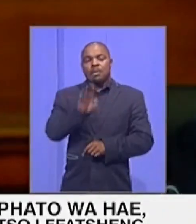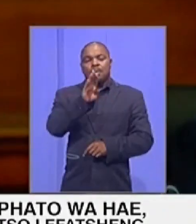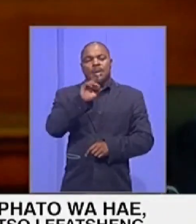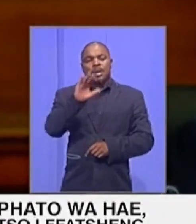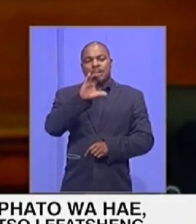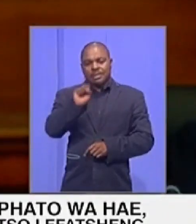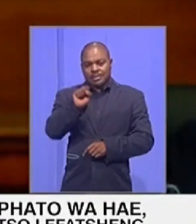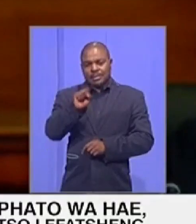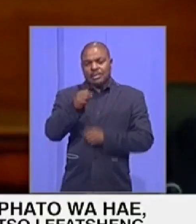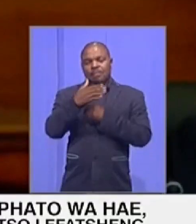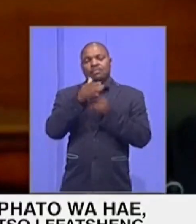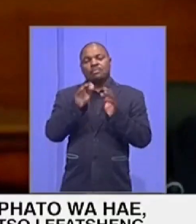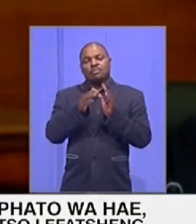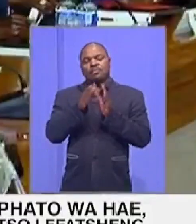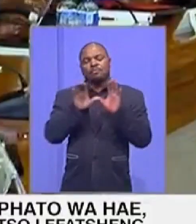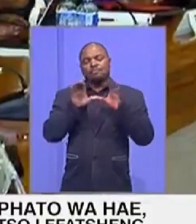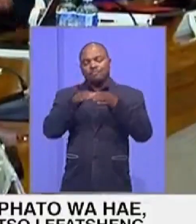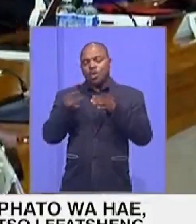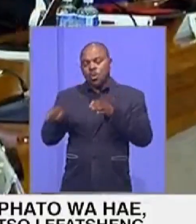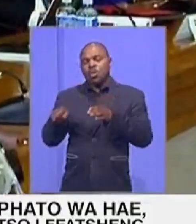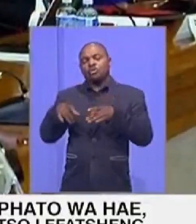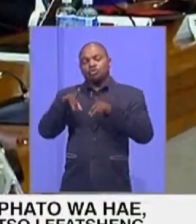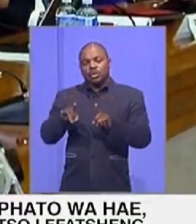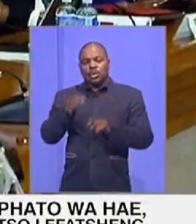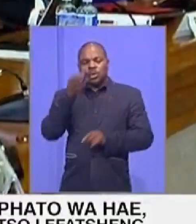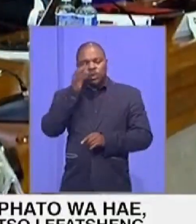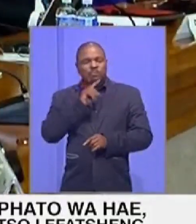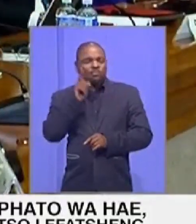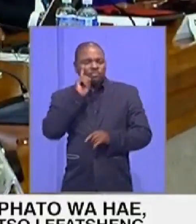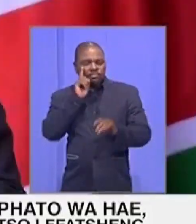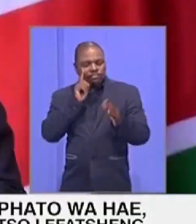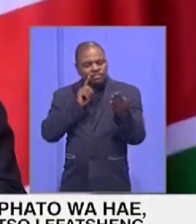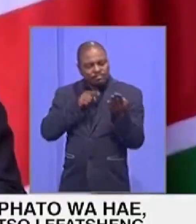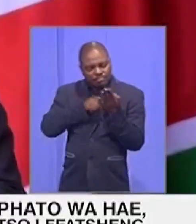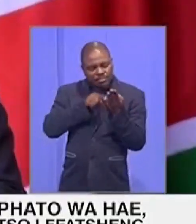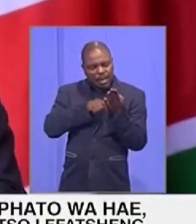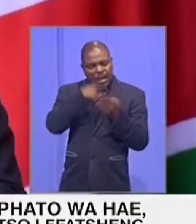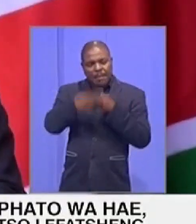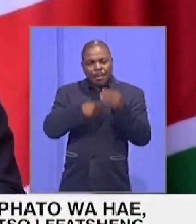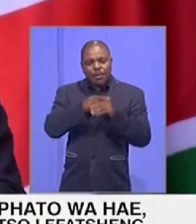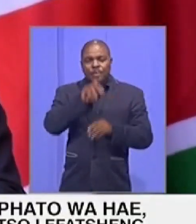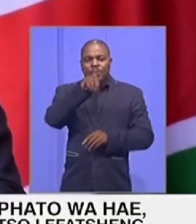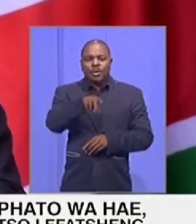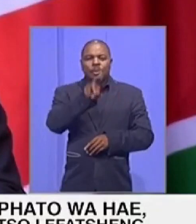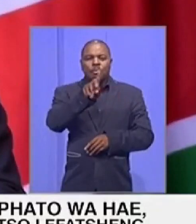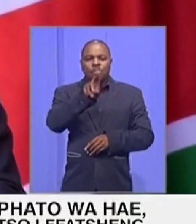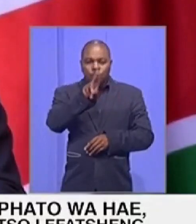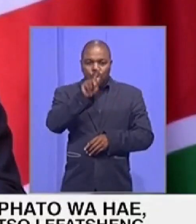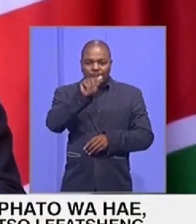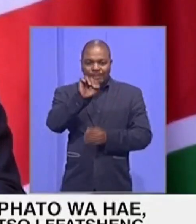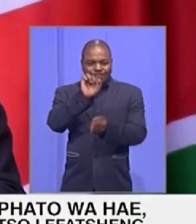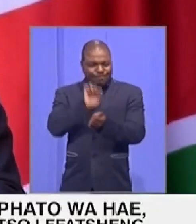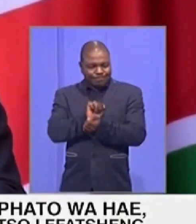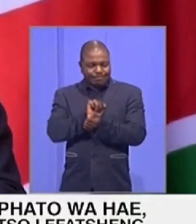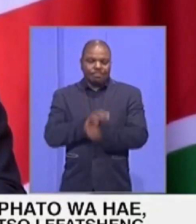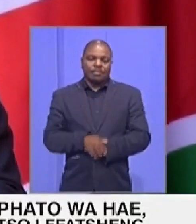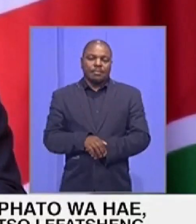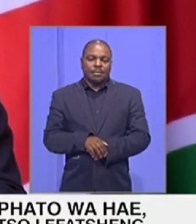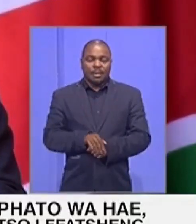ntse sekaseka taba ya lengolo la tshwaro ya mo presidente Putin. It is a matter that is still under